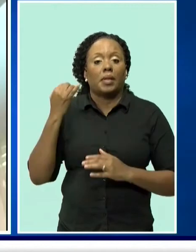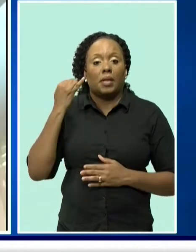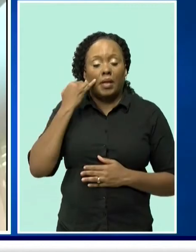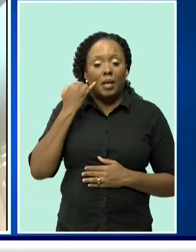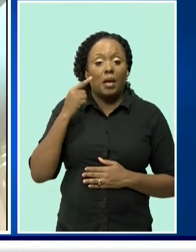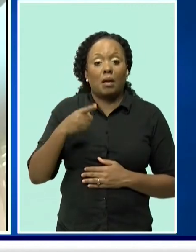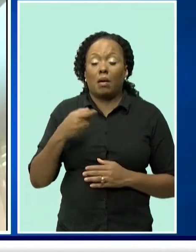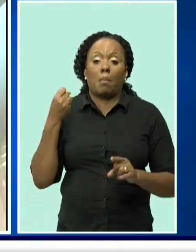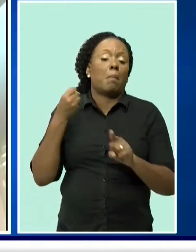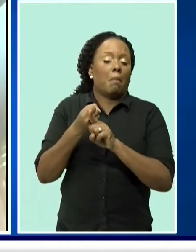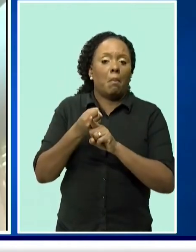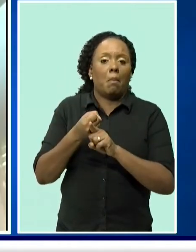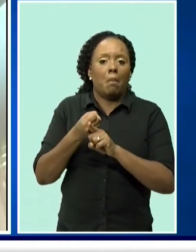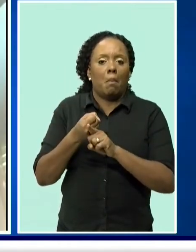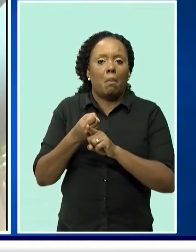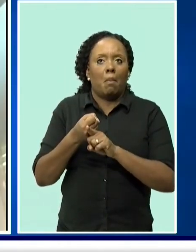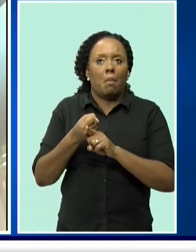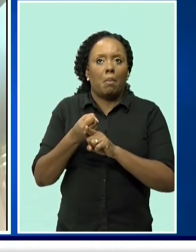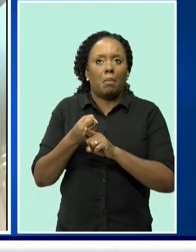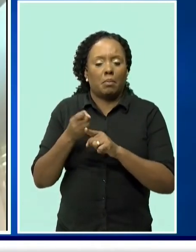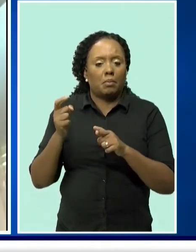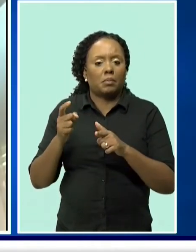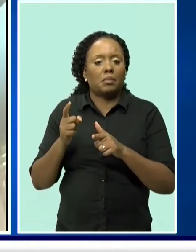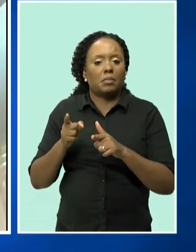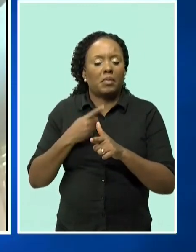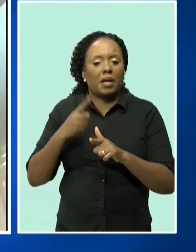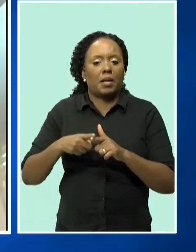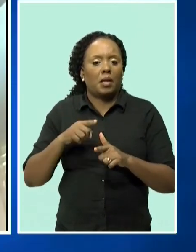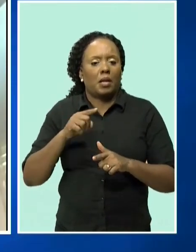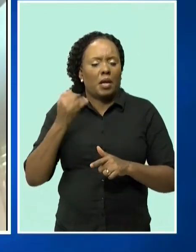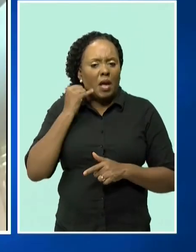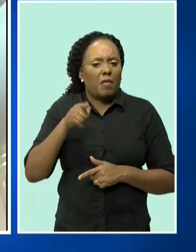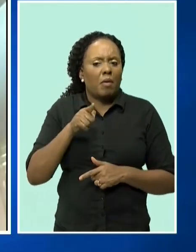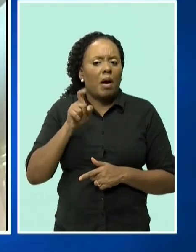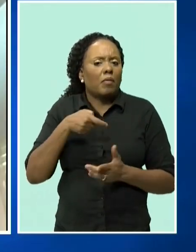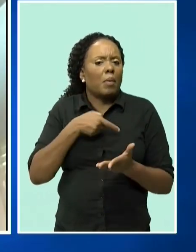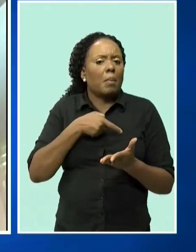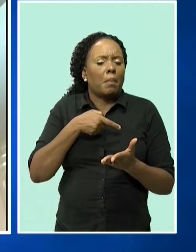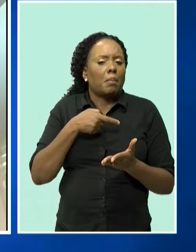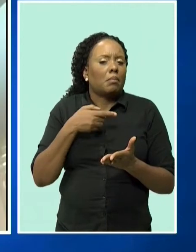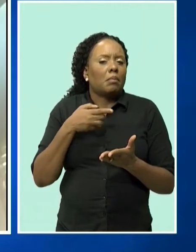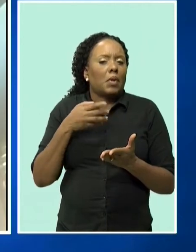shock, then you pause on that payment, and that's building the contract, so you're not